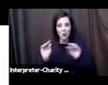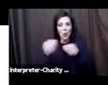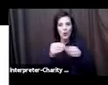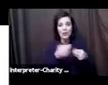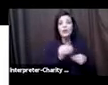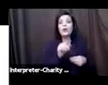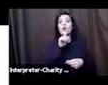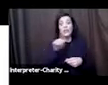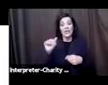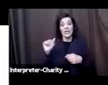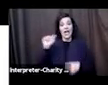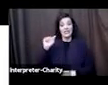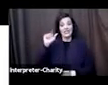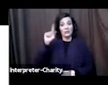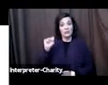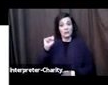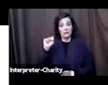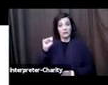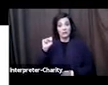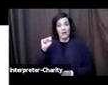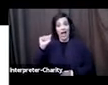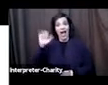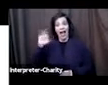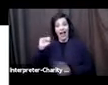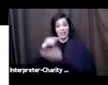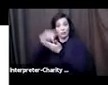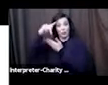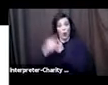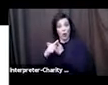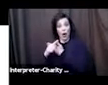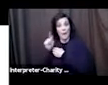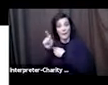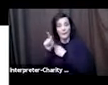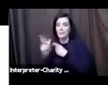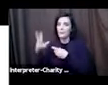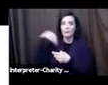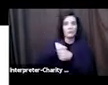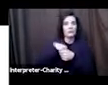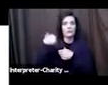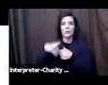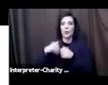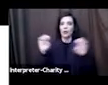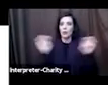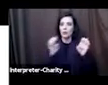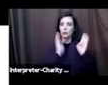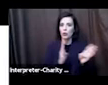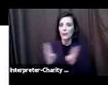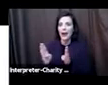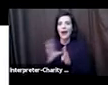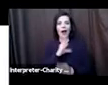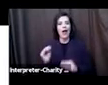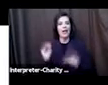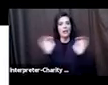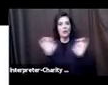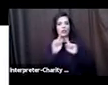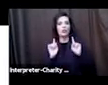Assistive Technology Act programs got very involved in emergency prep and emergency response